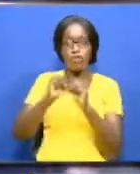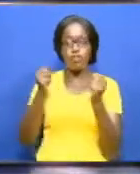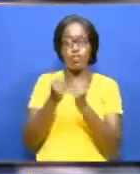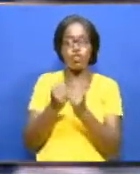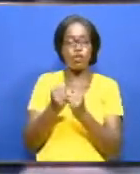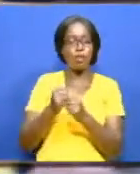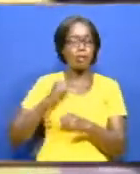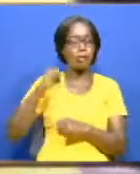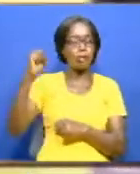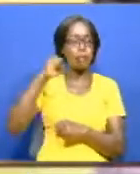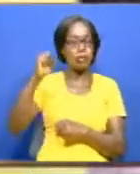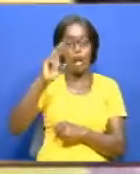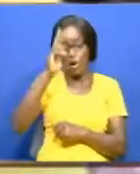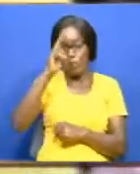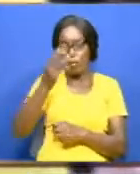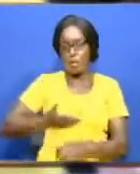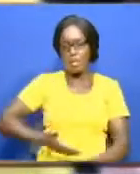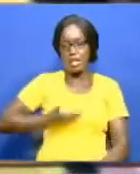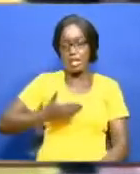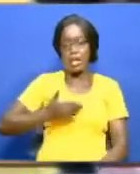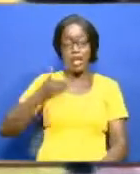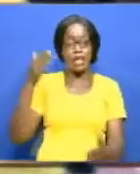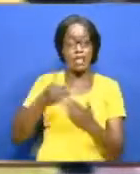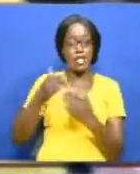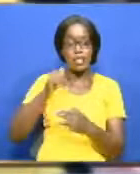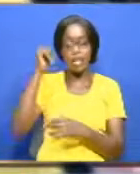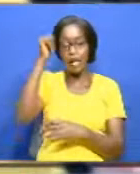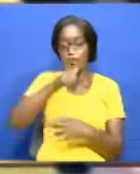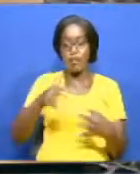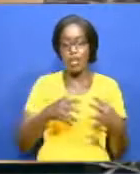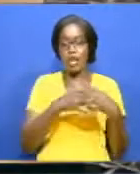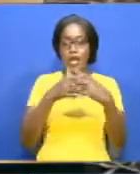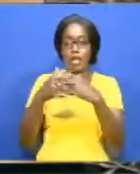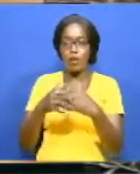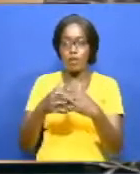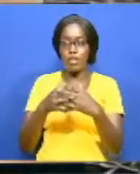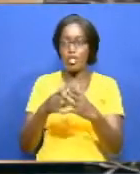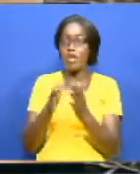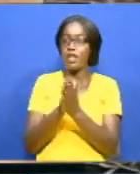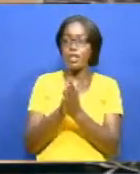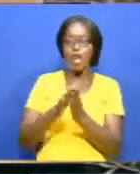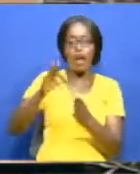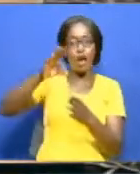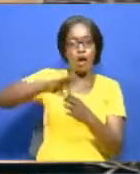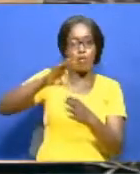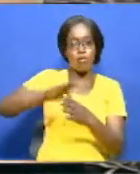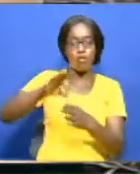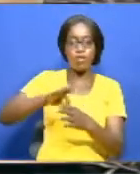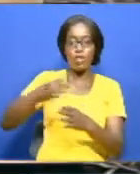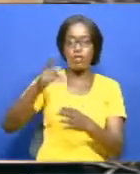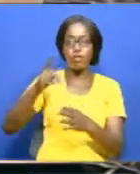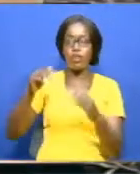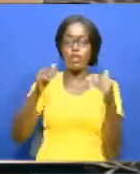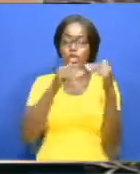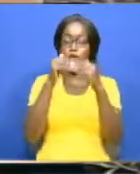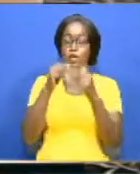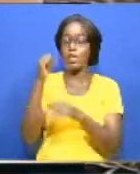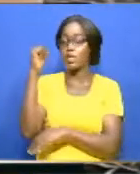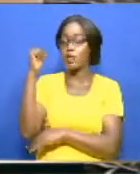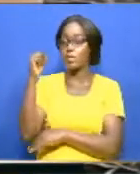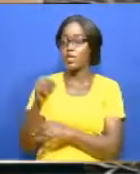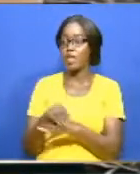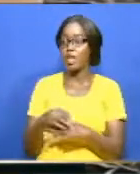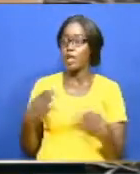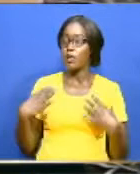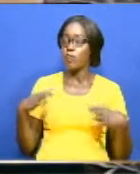over police brutality against African Americans, a key voting bloc to the Democratic Party. But the pain of the people of